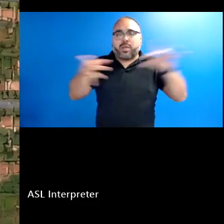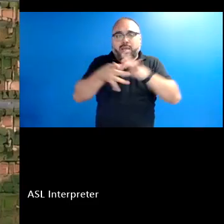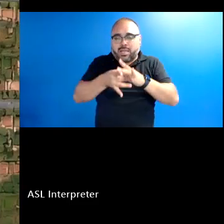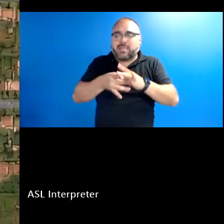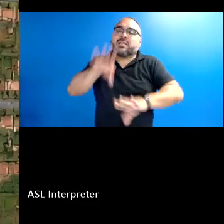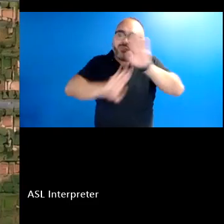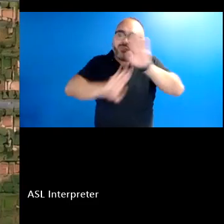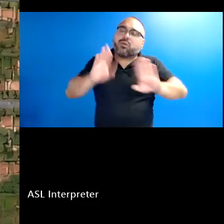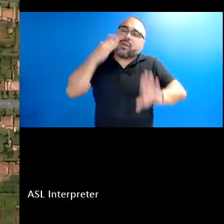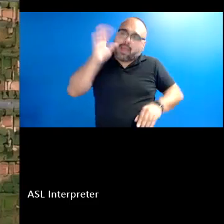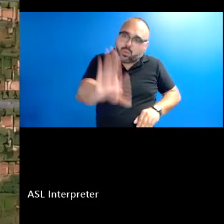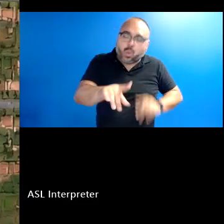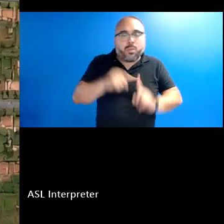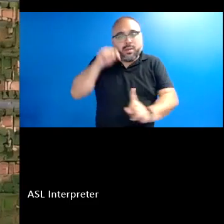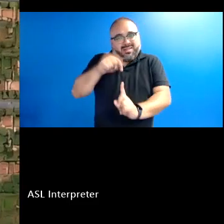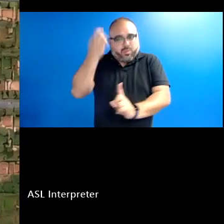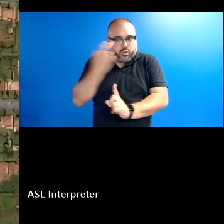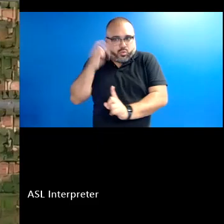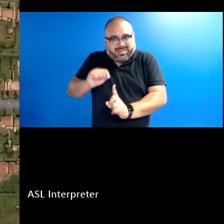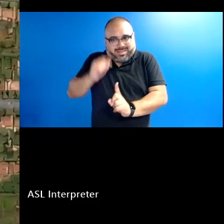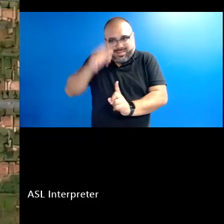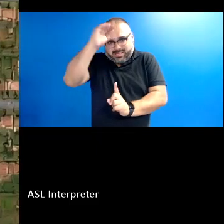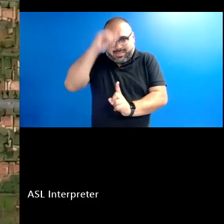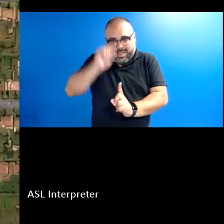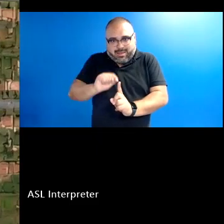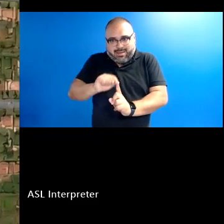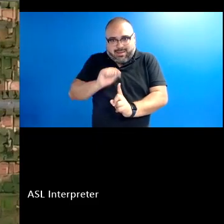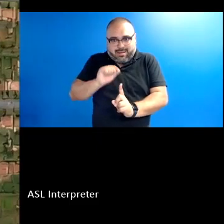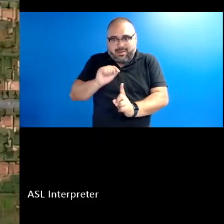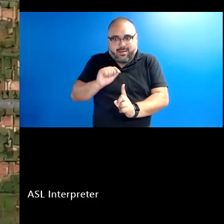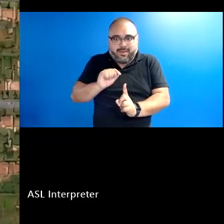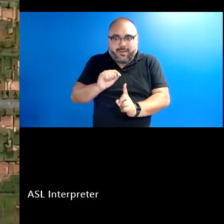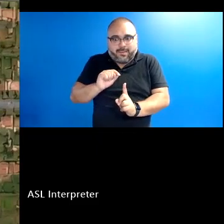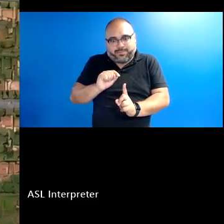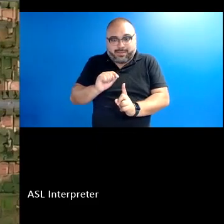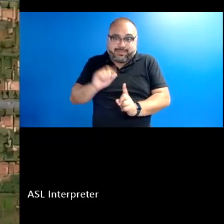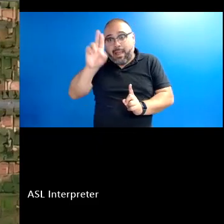that would be why this customer has is sort of in the unlucky